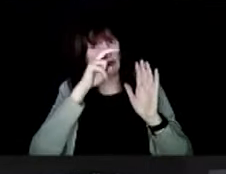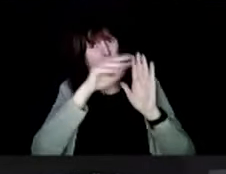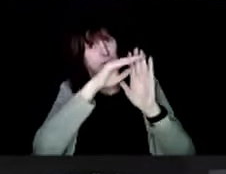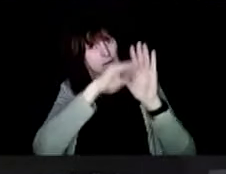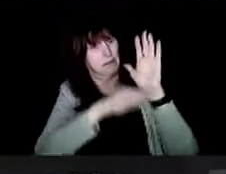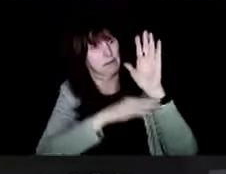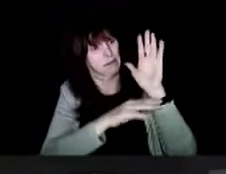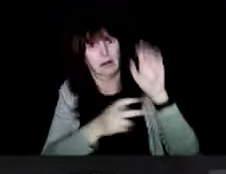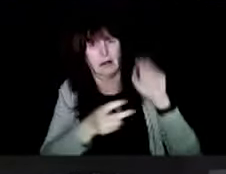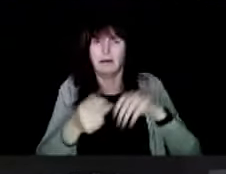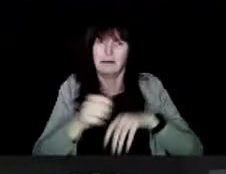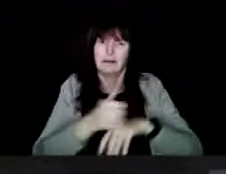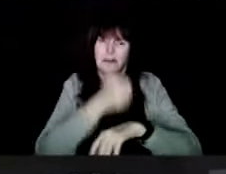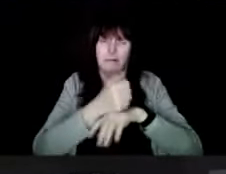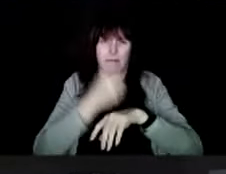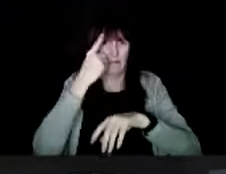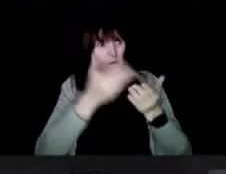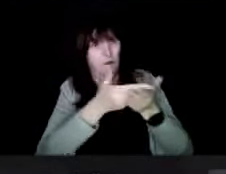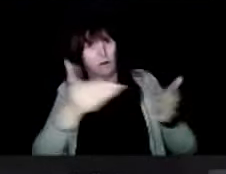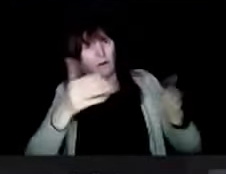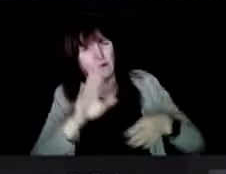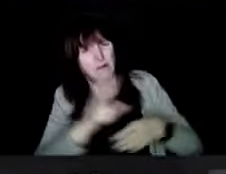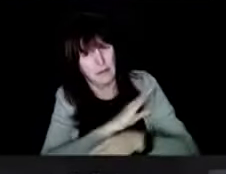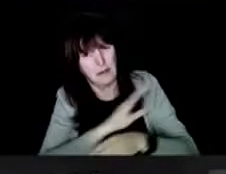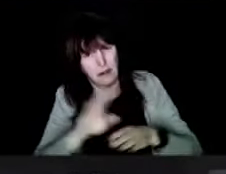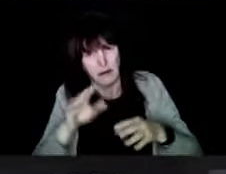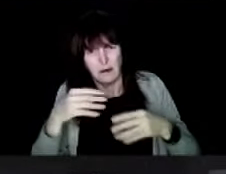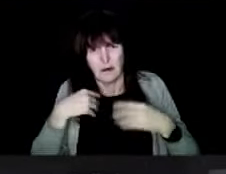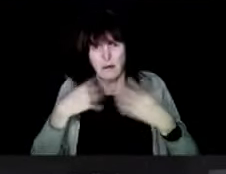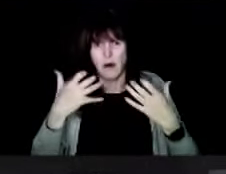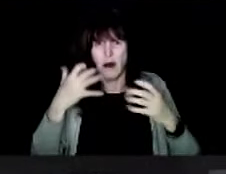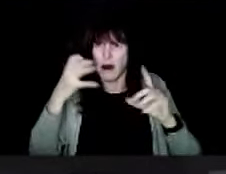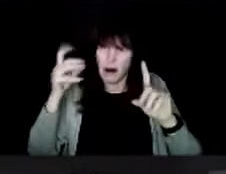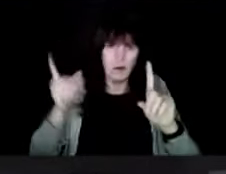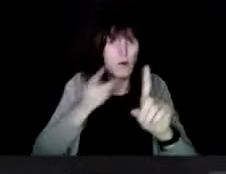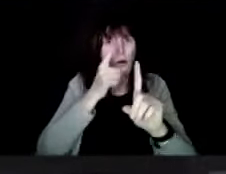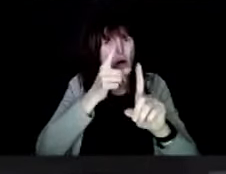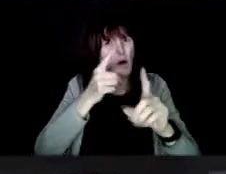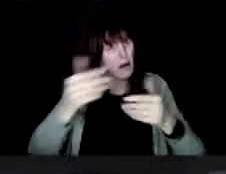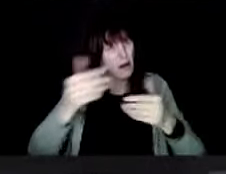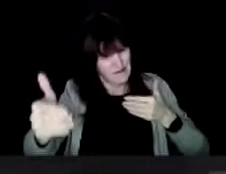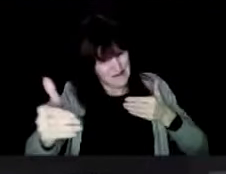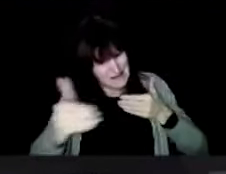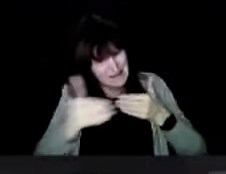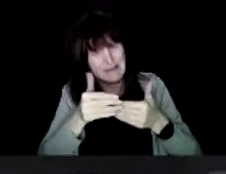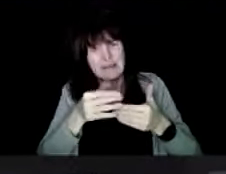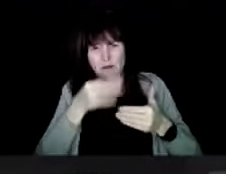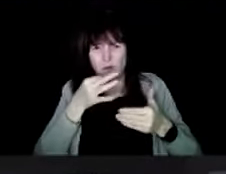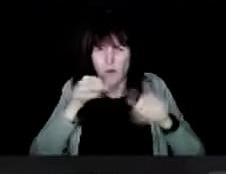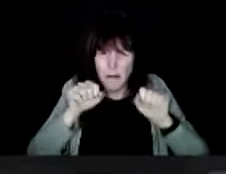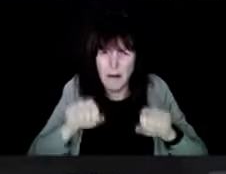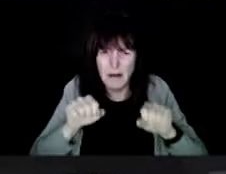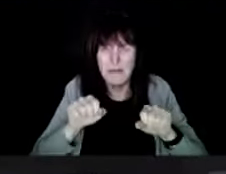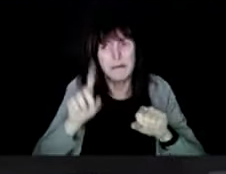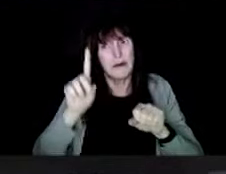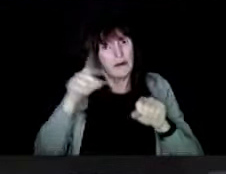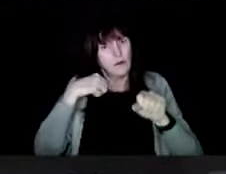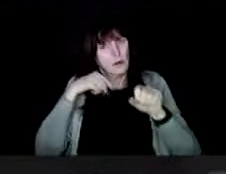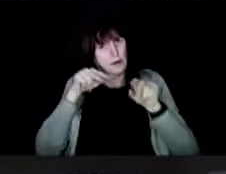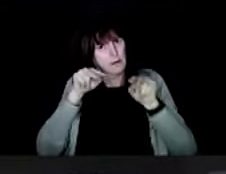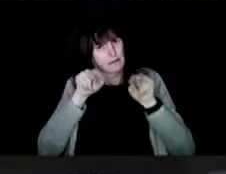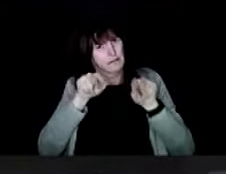it's our intent to keep them as short as possible. The key metrics that we're watching and working with the health system is to monitor